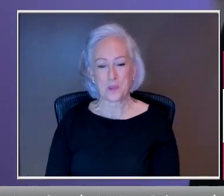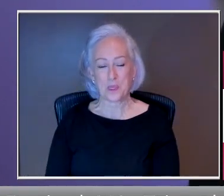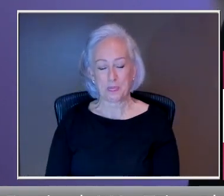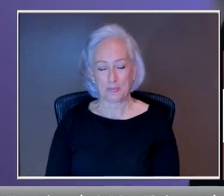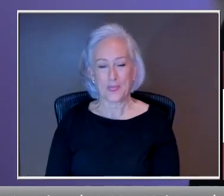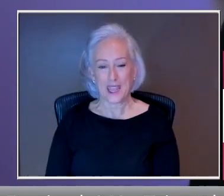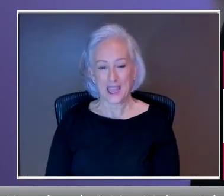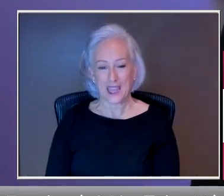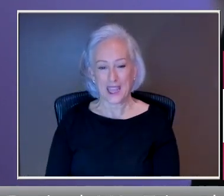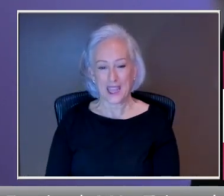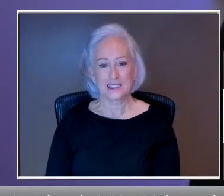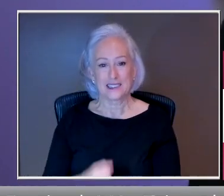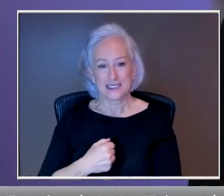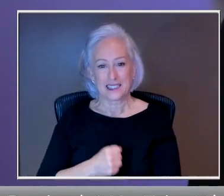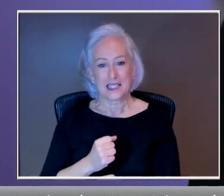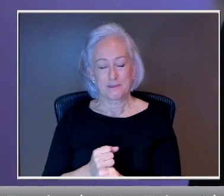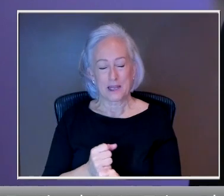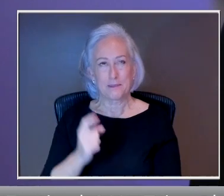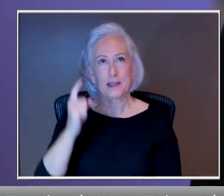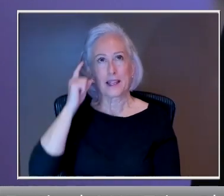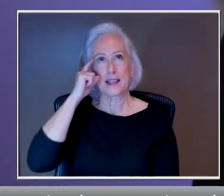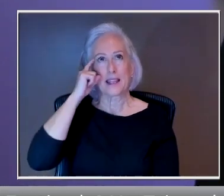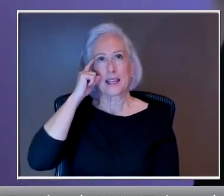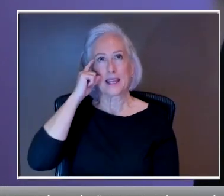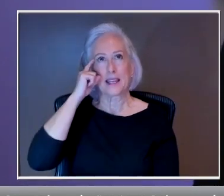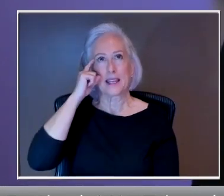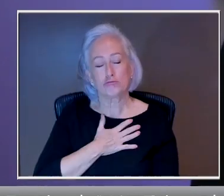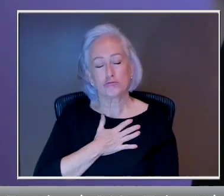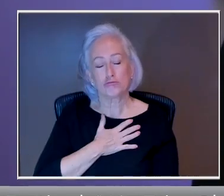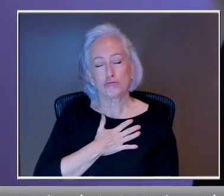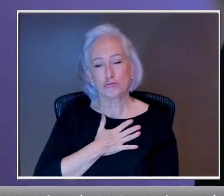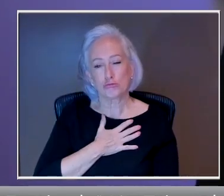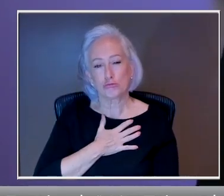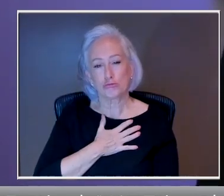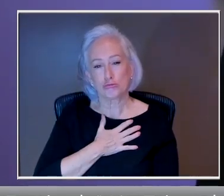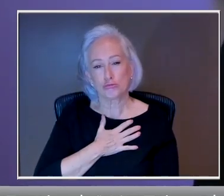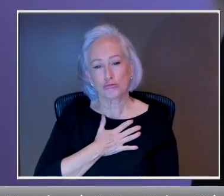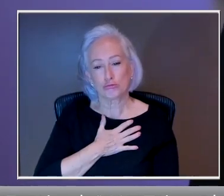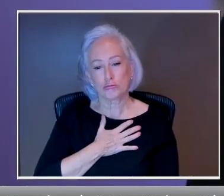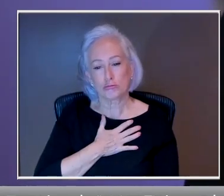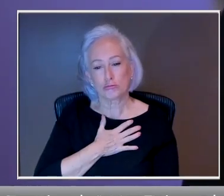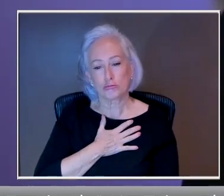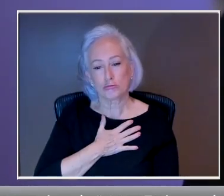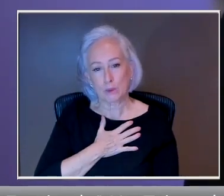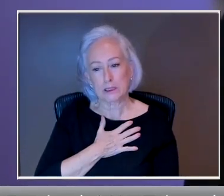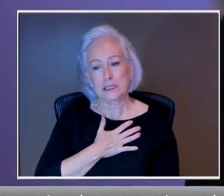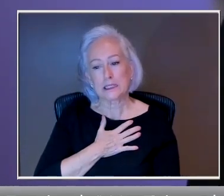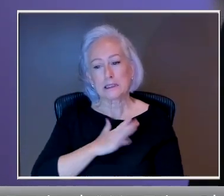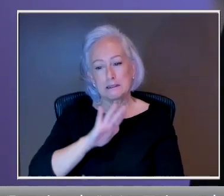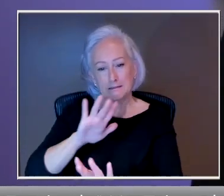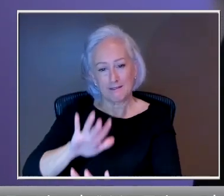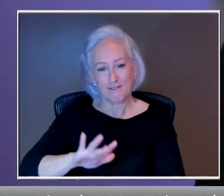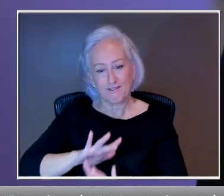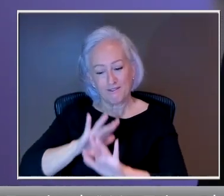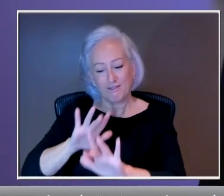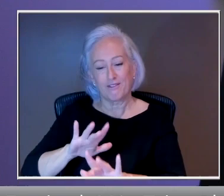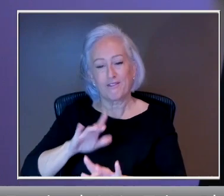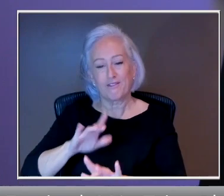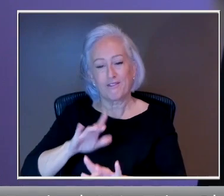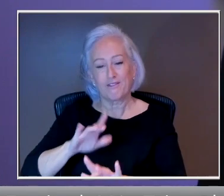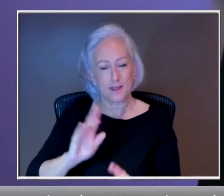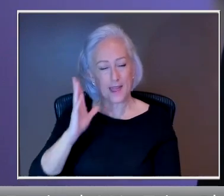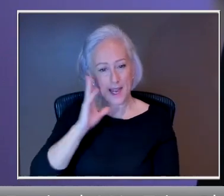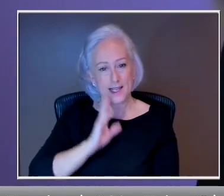made me kind of like sympathize and have empathy and sympathy for people who go through that,